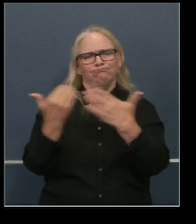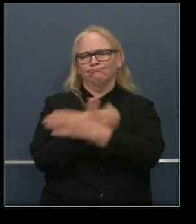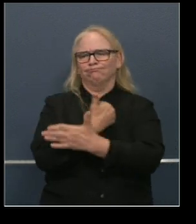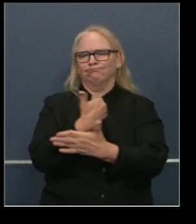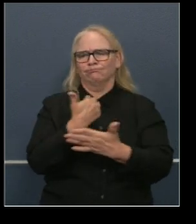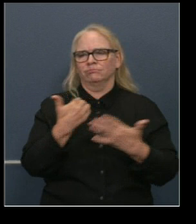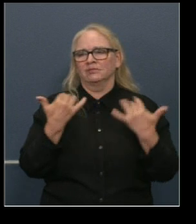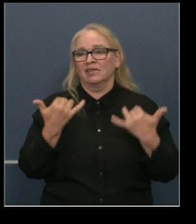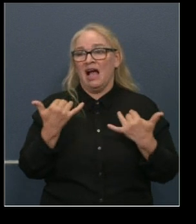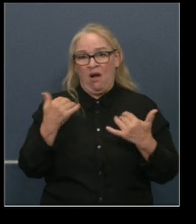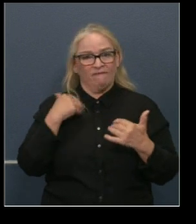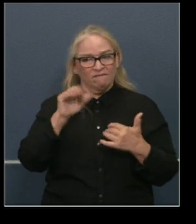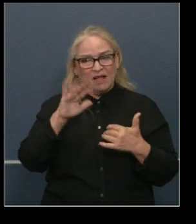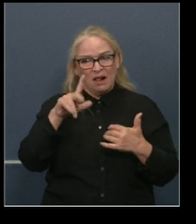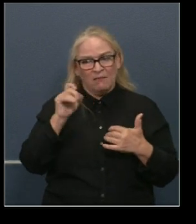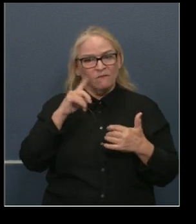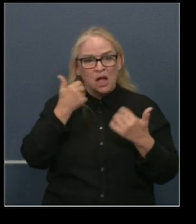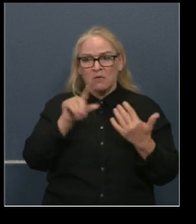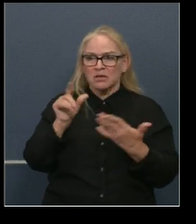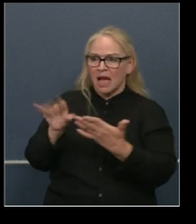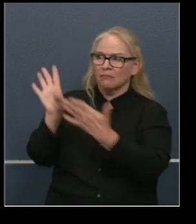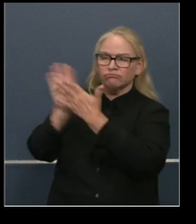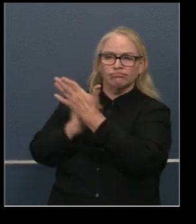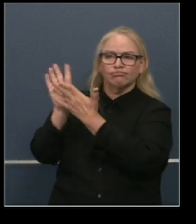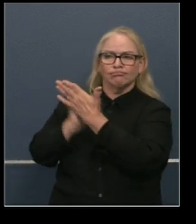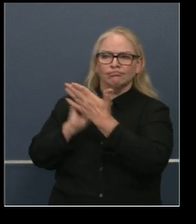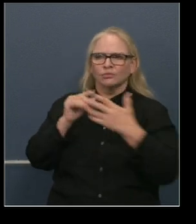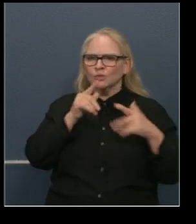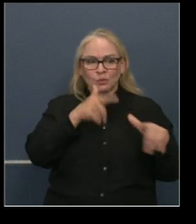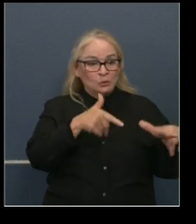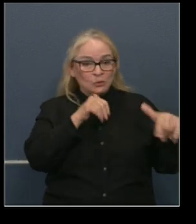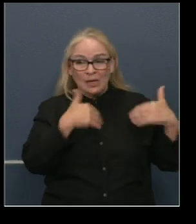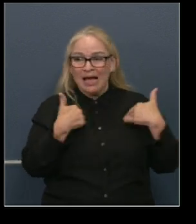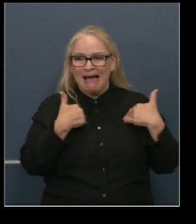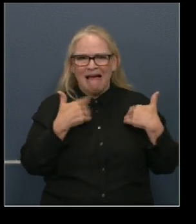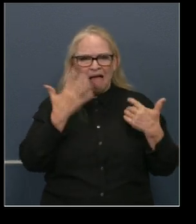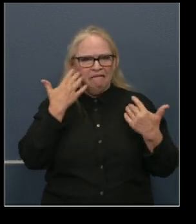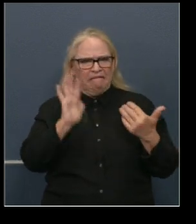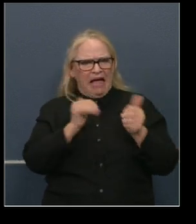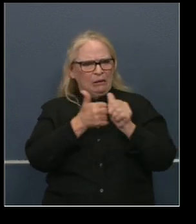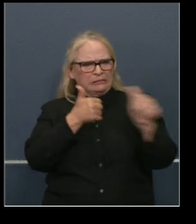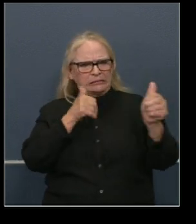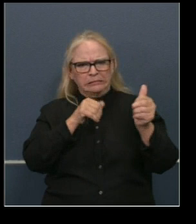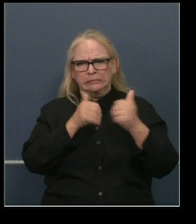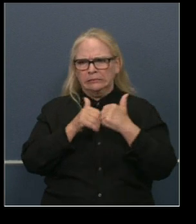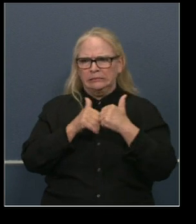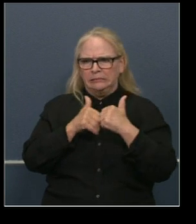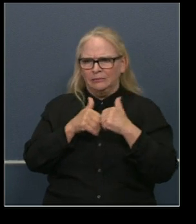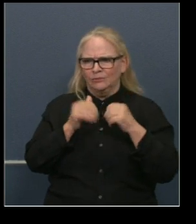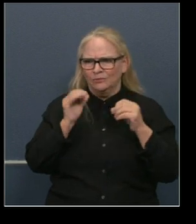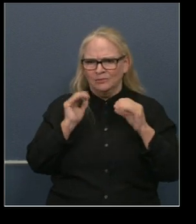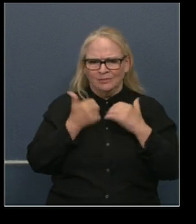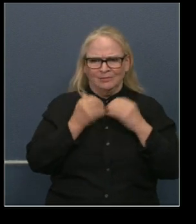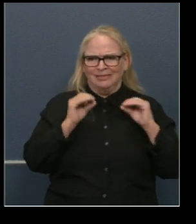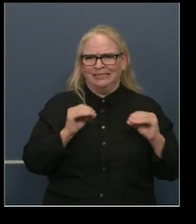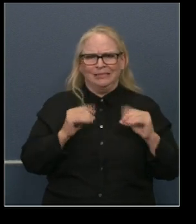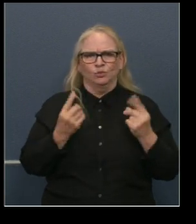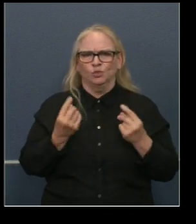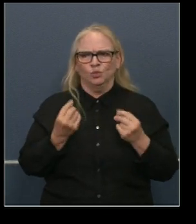available for districts that didn't have a pathway to a continuity plan for instruction